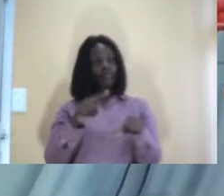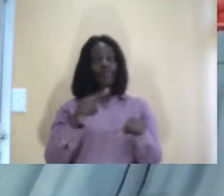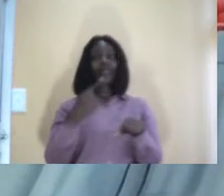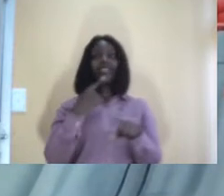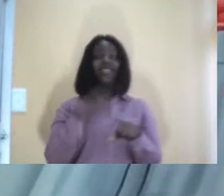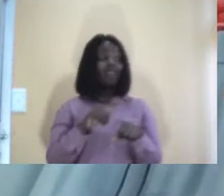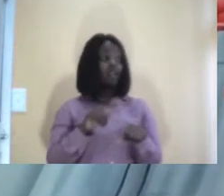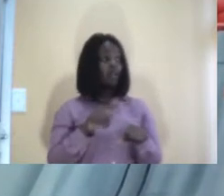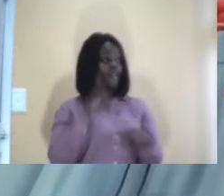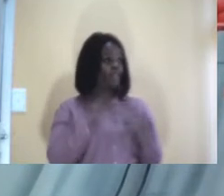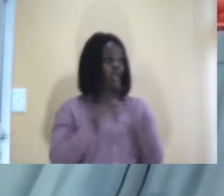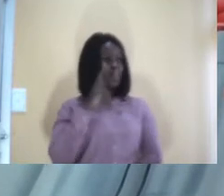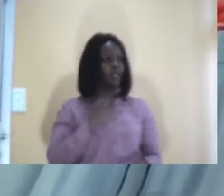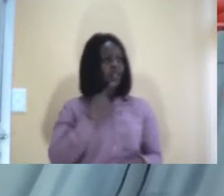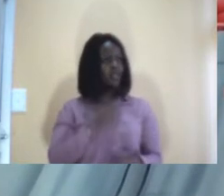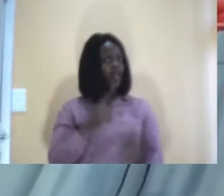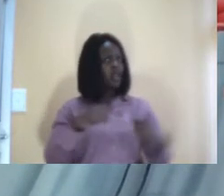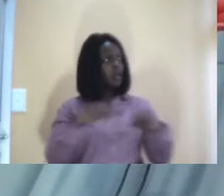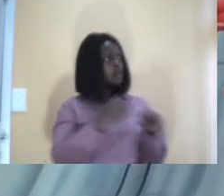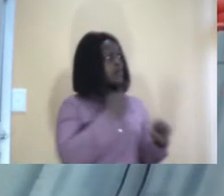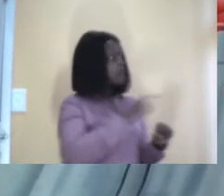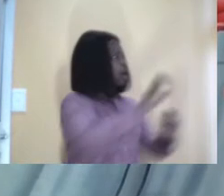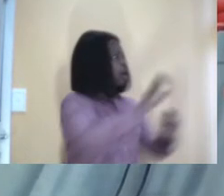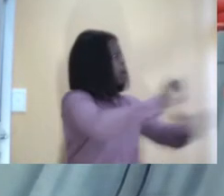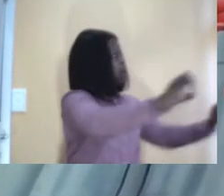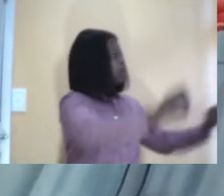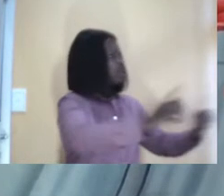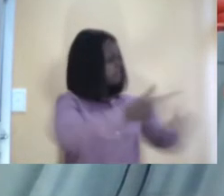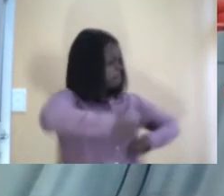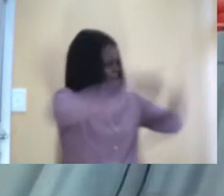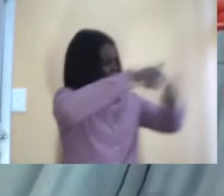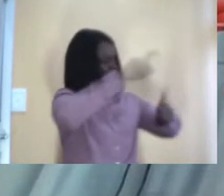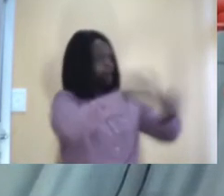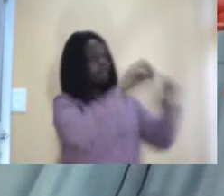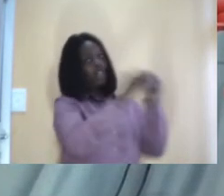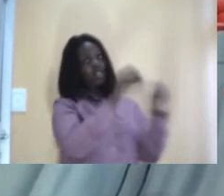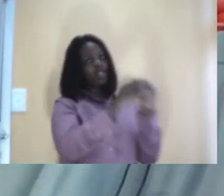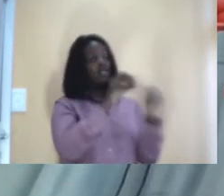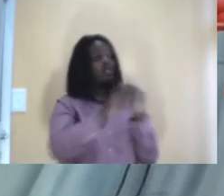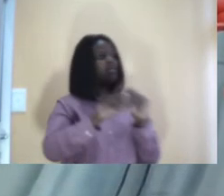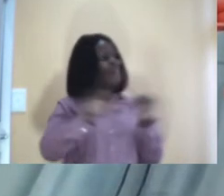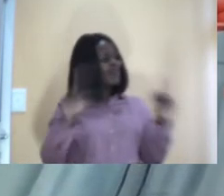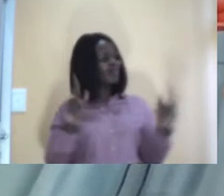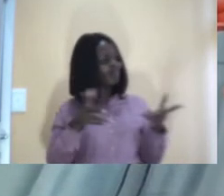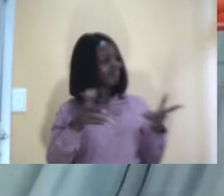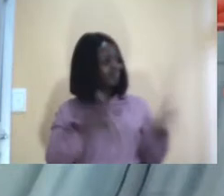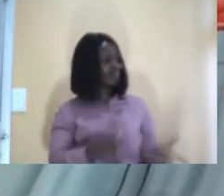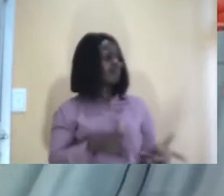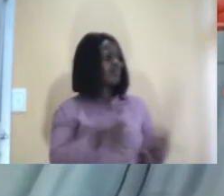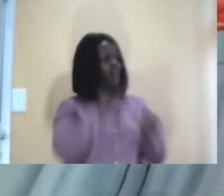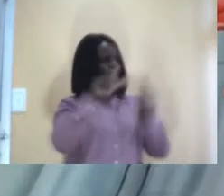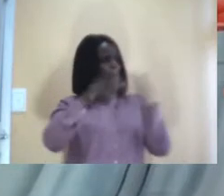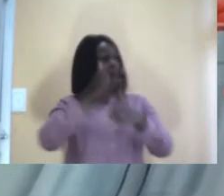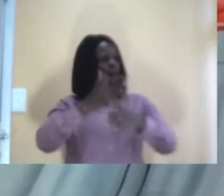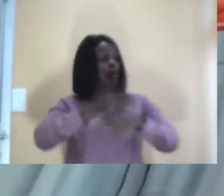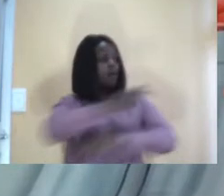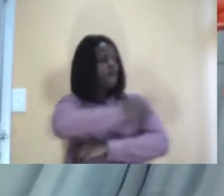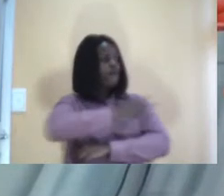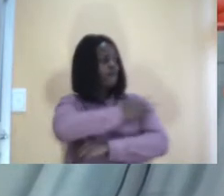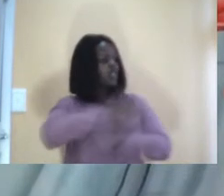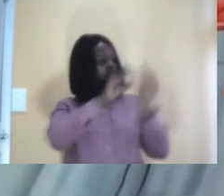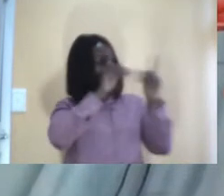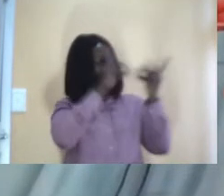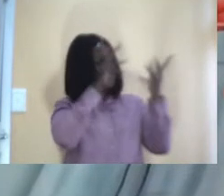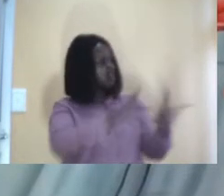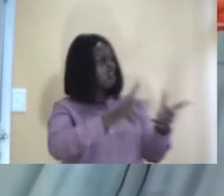nothing, and we were forced to send them back to the drawing board. It seemed to us that officials of this department